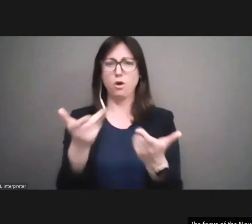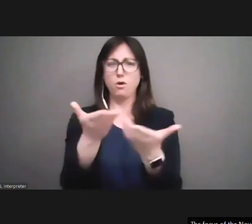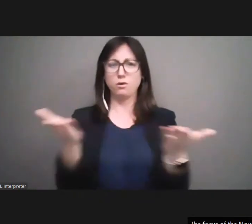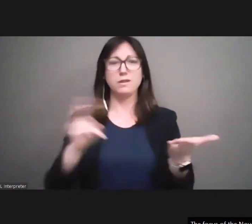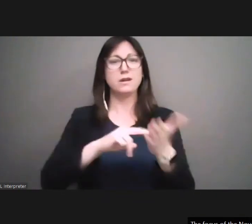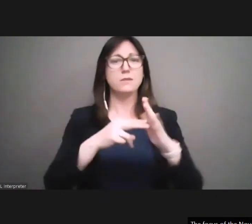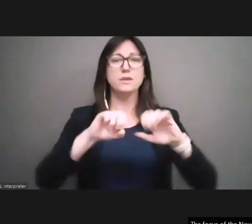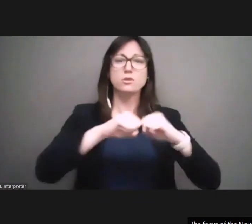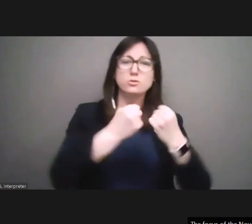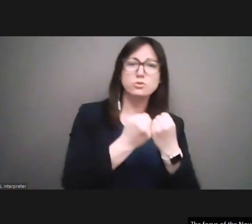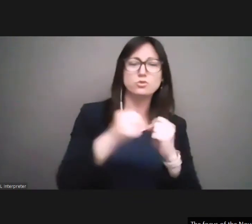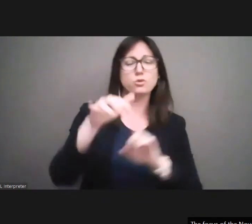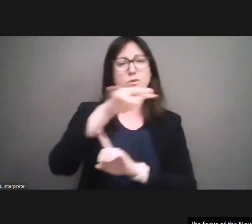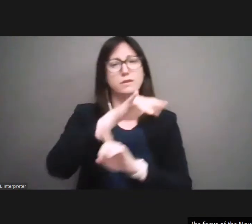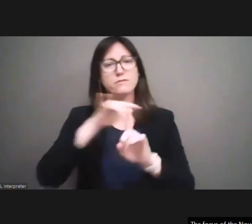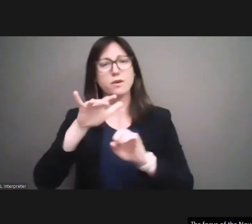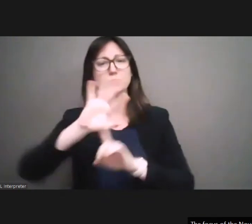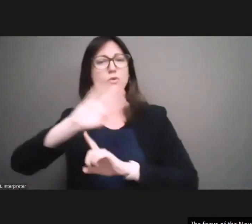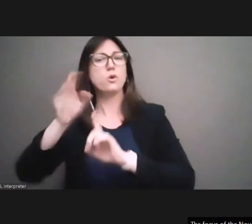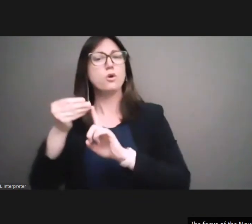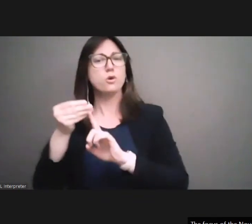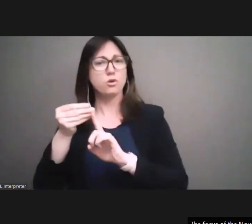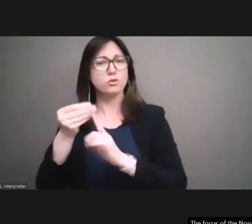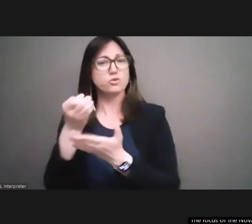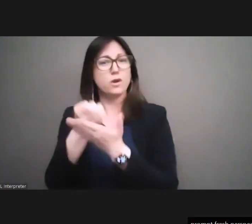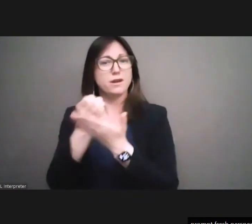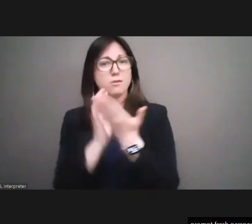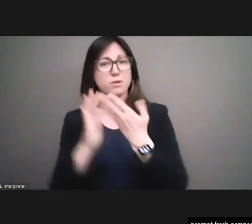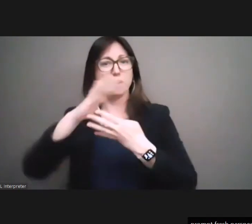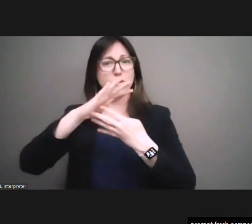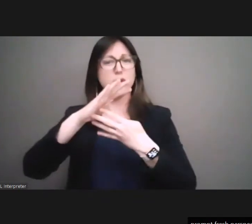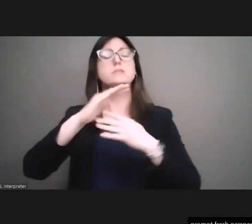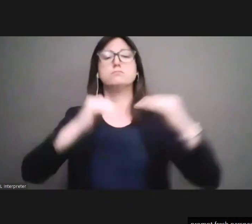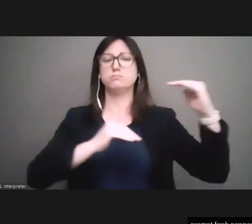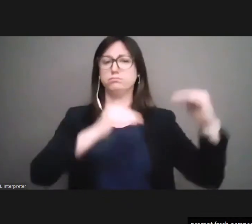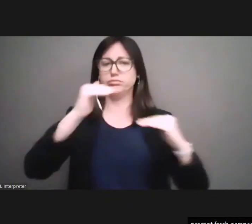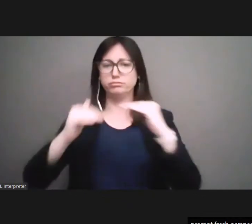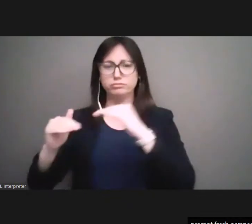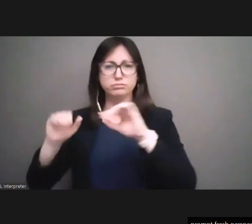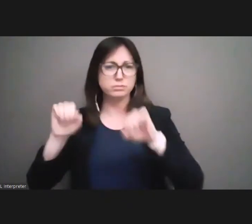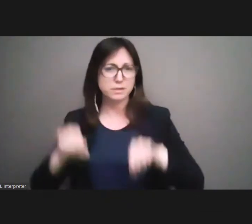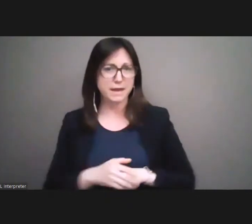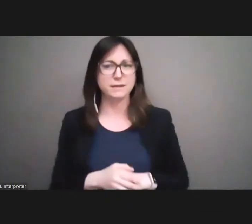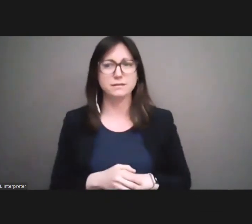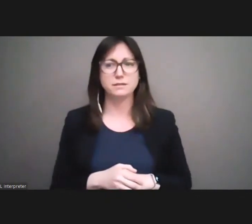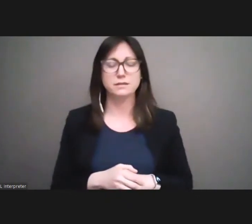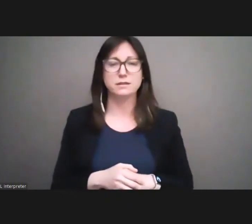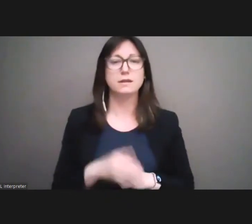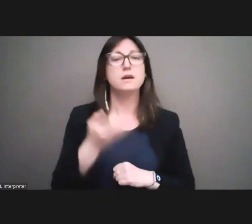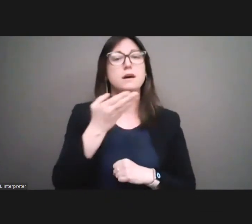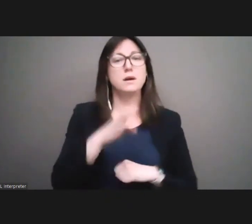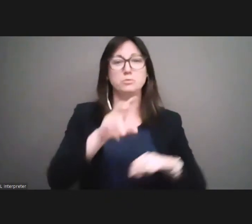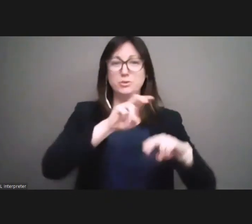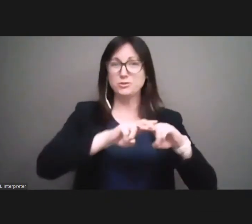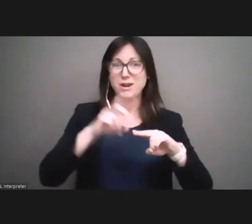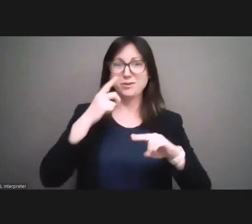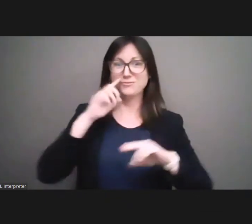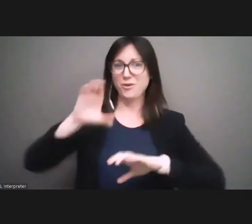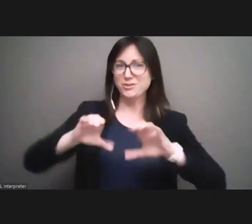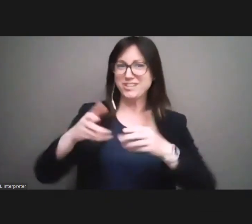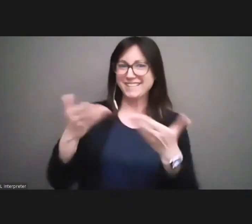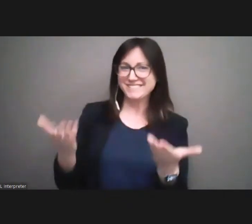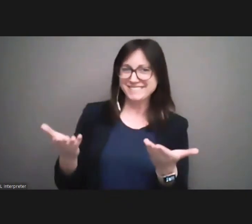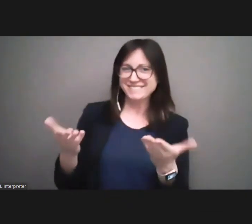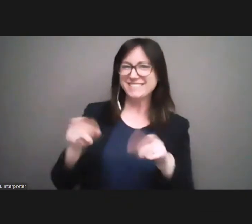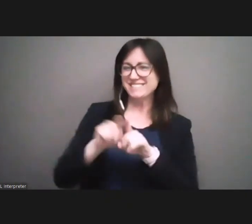social, environmental, cultural, and economic priorities. So why blue chairs for our chat, like the one